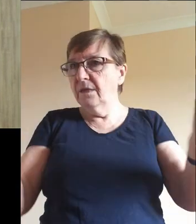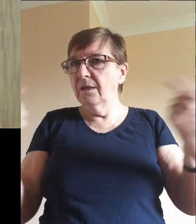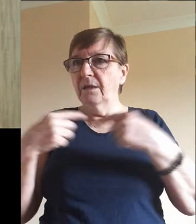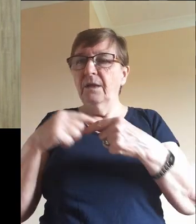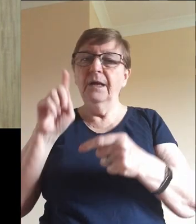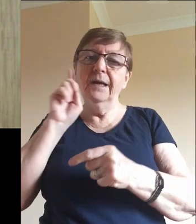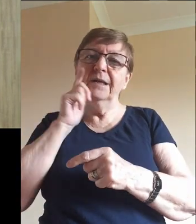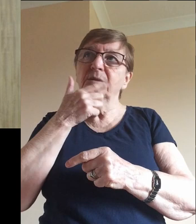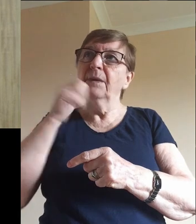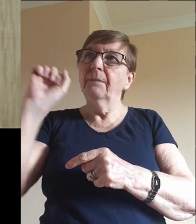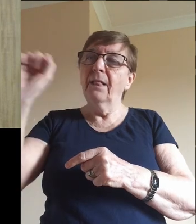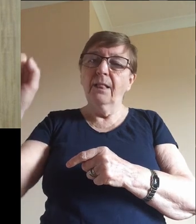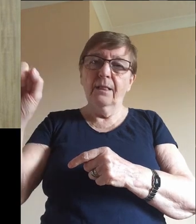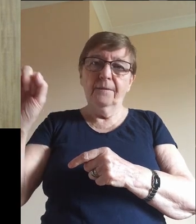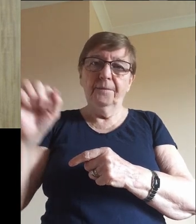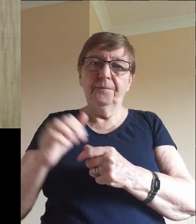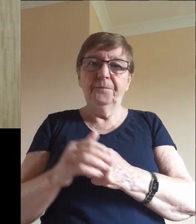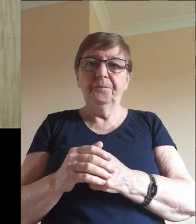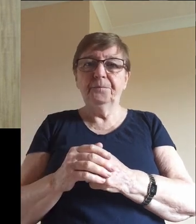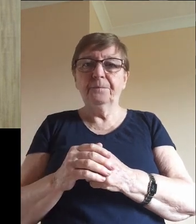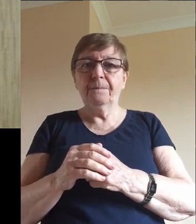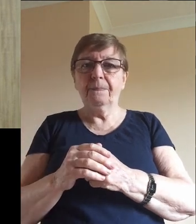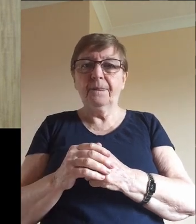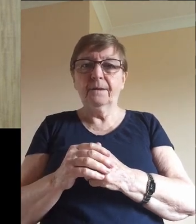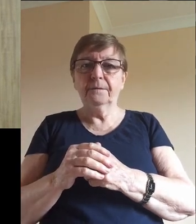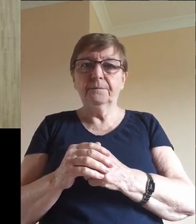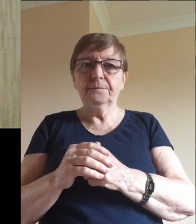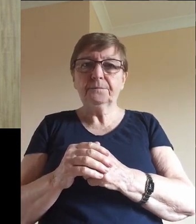his offspring, amongst his people.